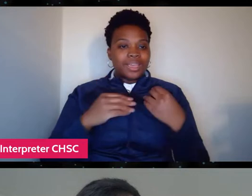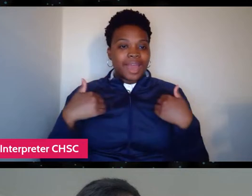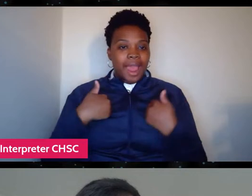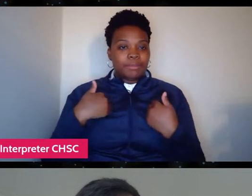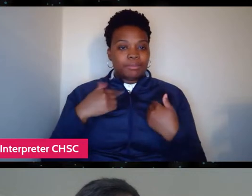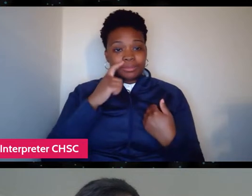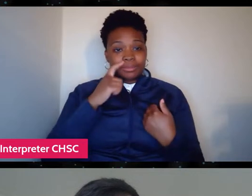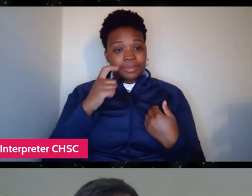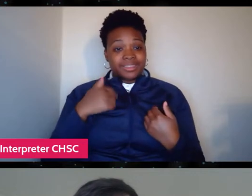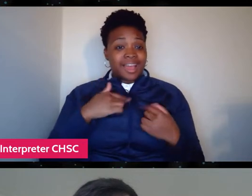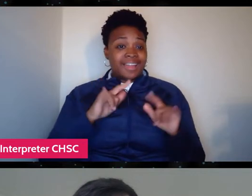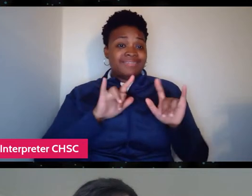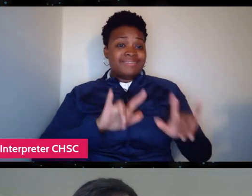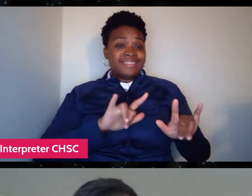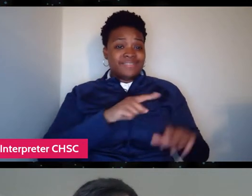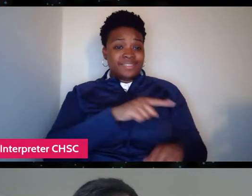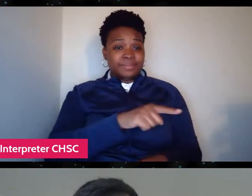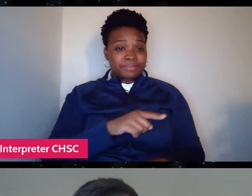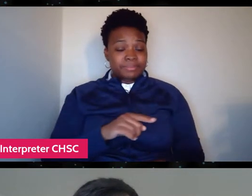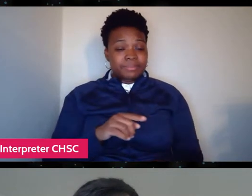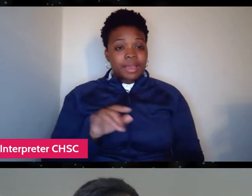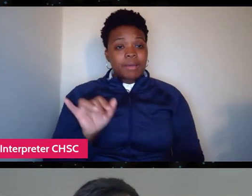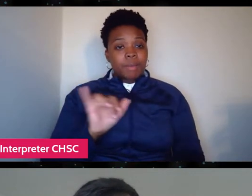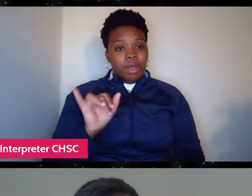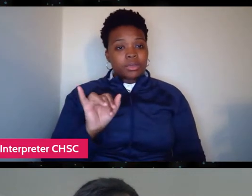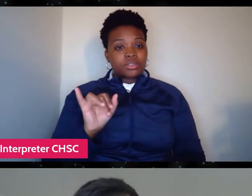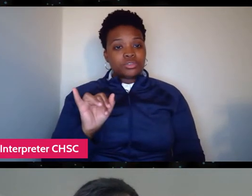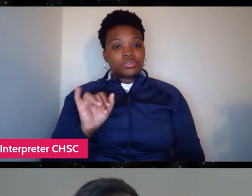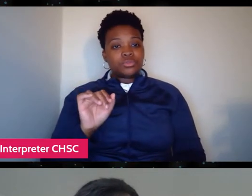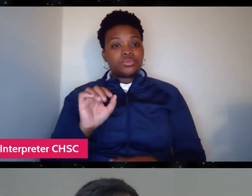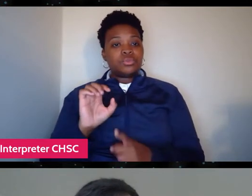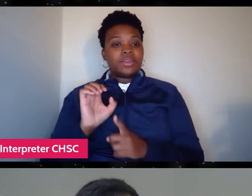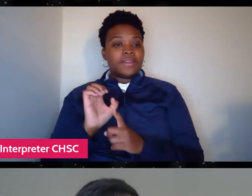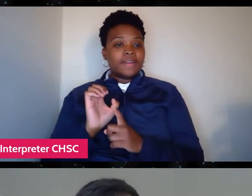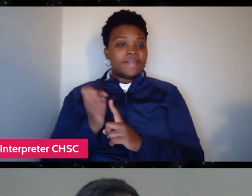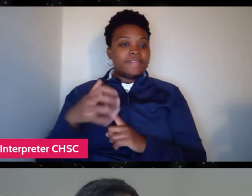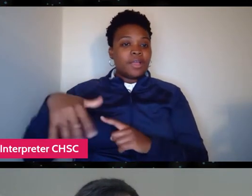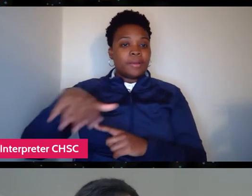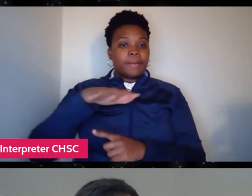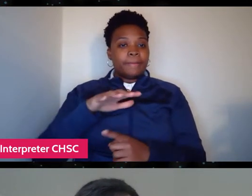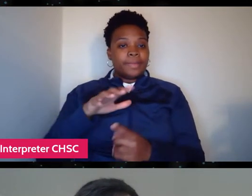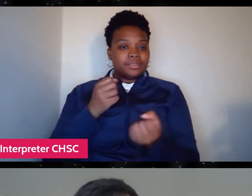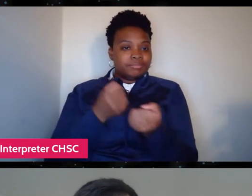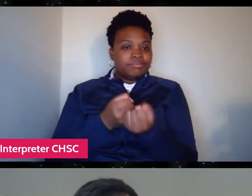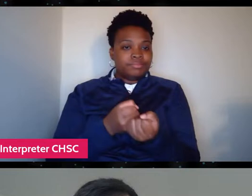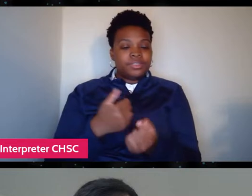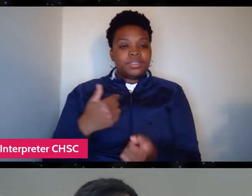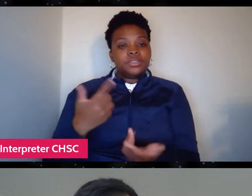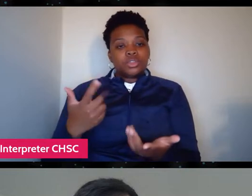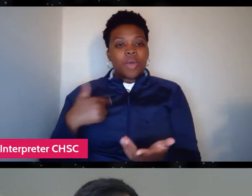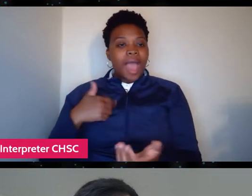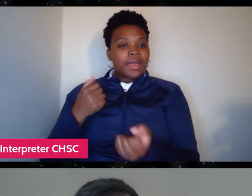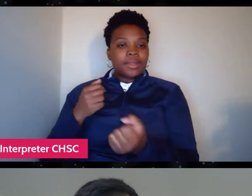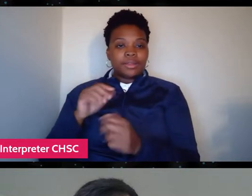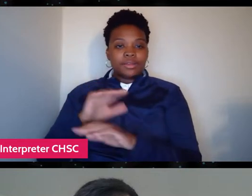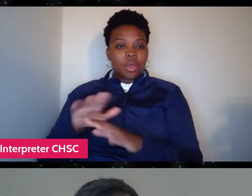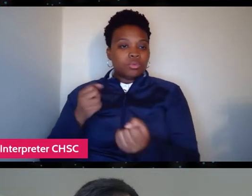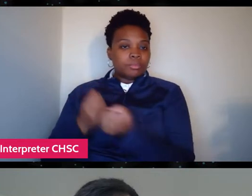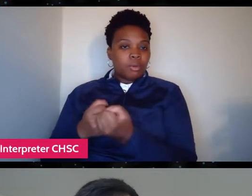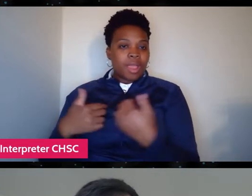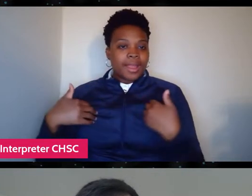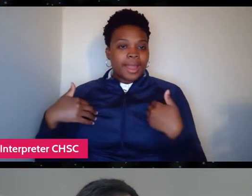love them. And I'm also an environmentalist. So I, you know, don't support animal agriculture,